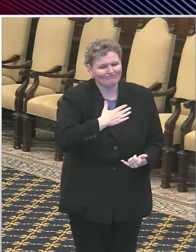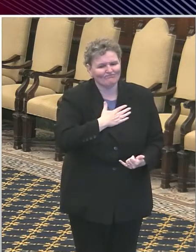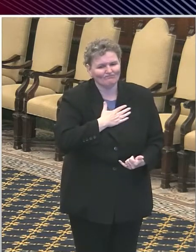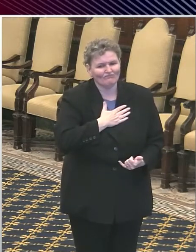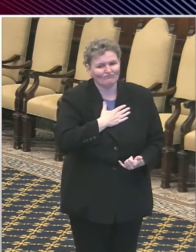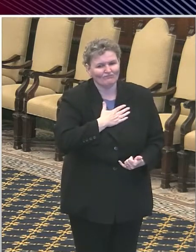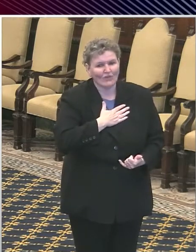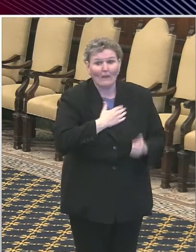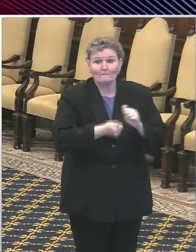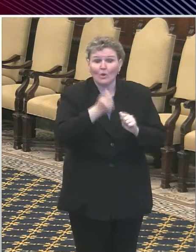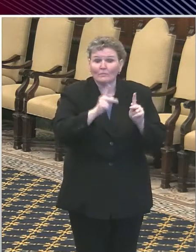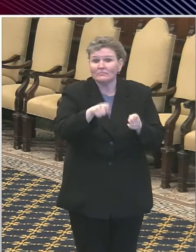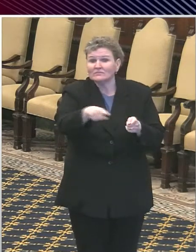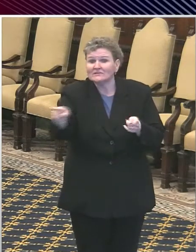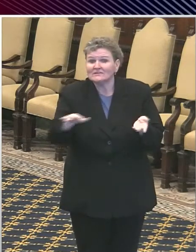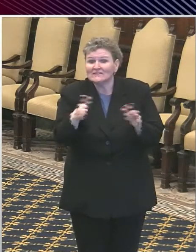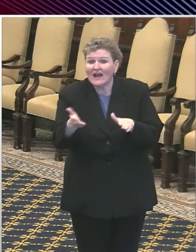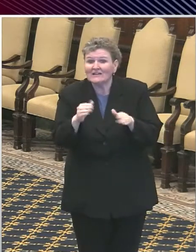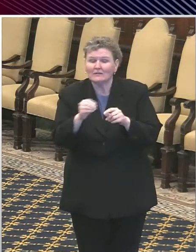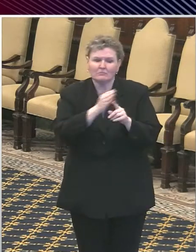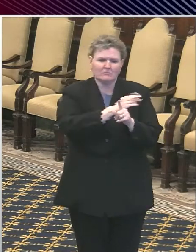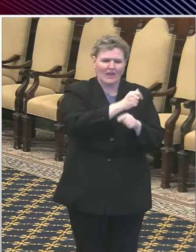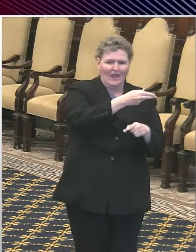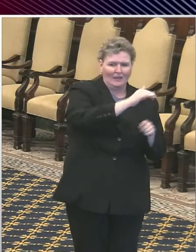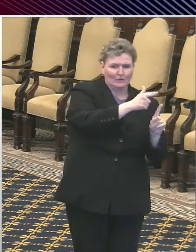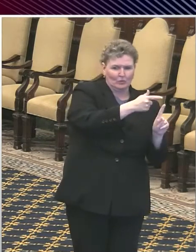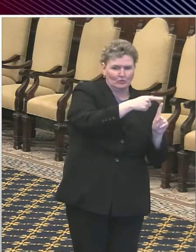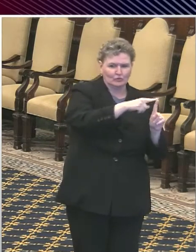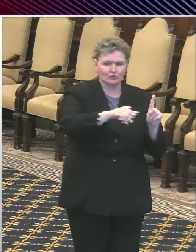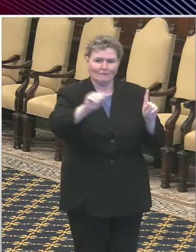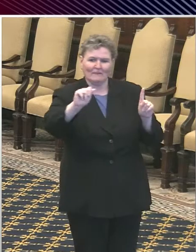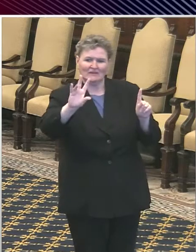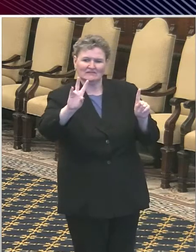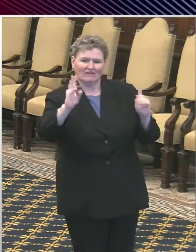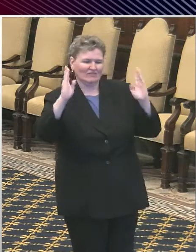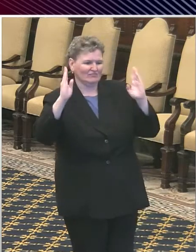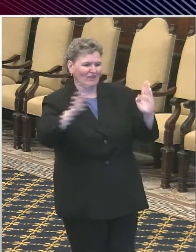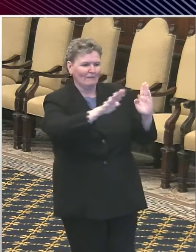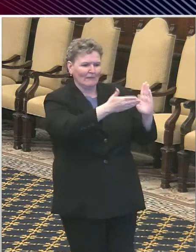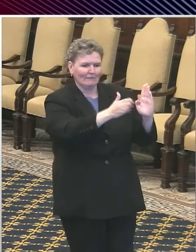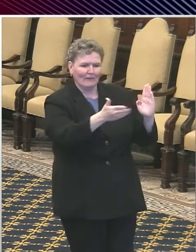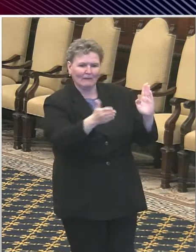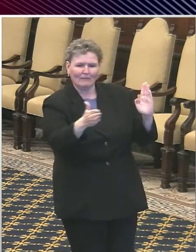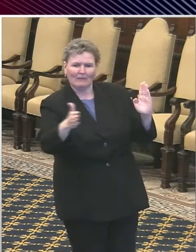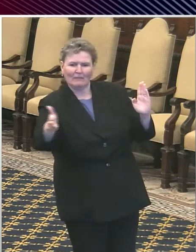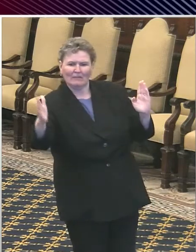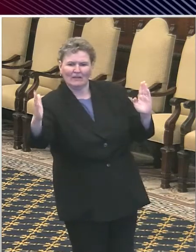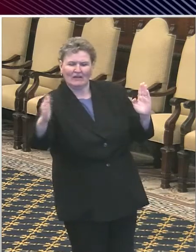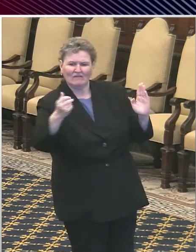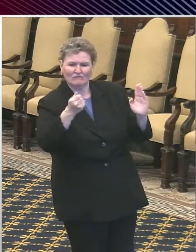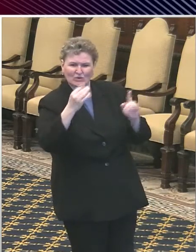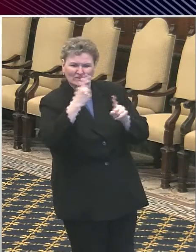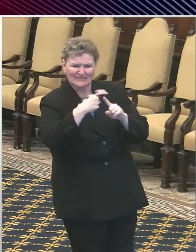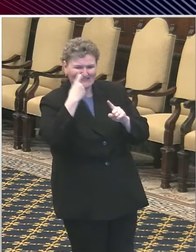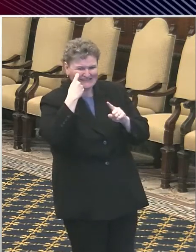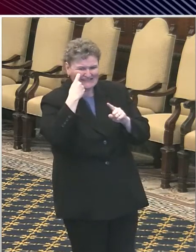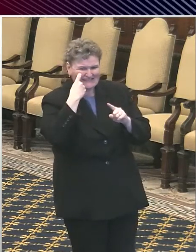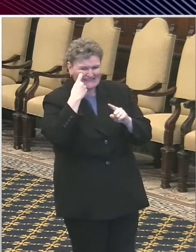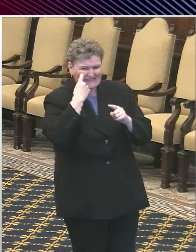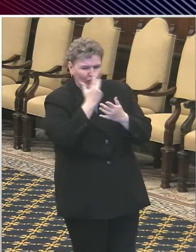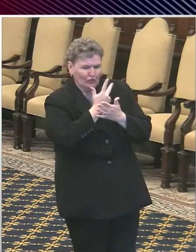settings, such as nursing homes. Just a reminder, we have a graph that we're having on our website that we'll update every day, shows the number of cases by day in nursing